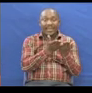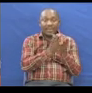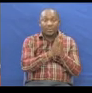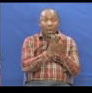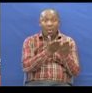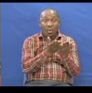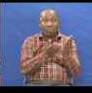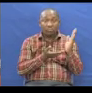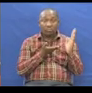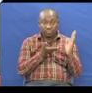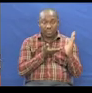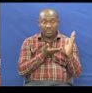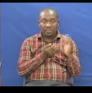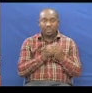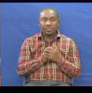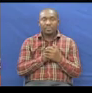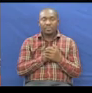here,